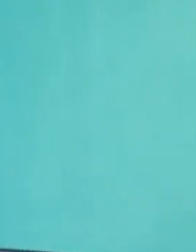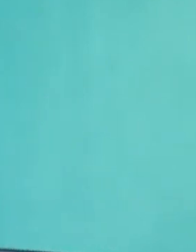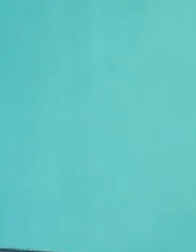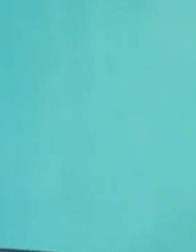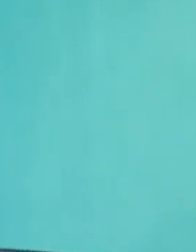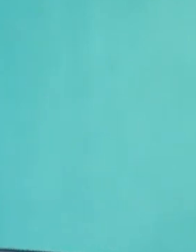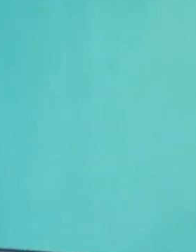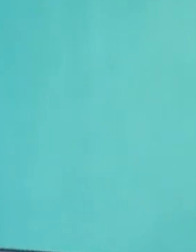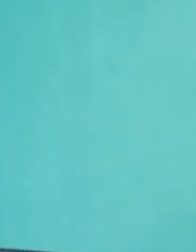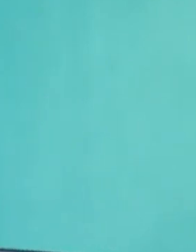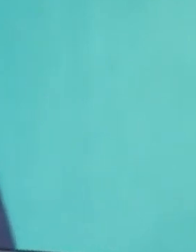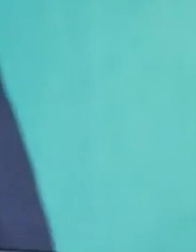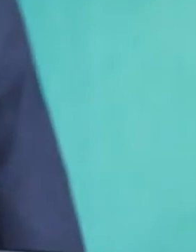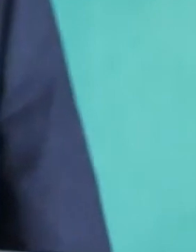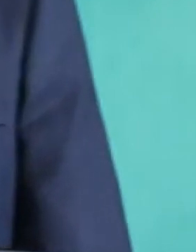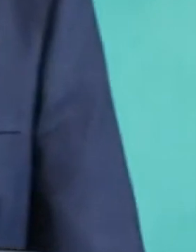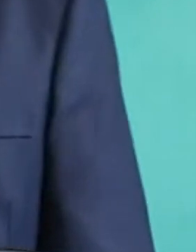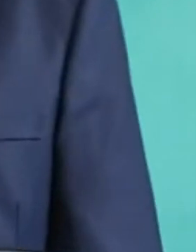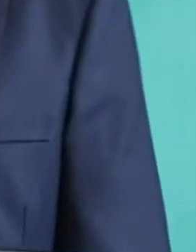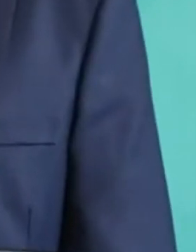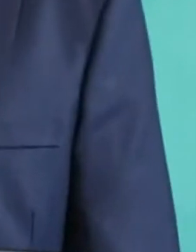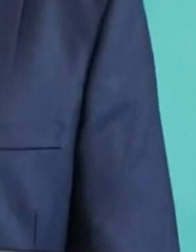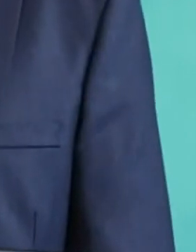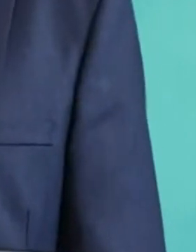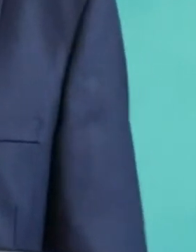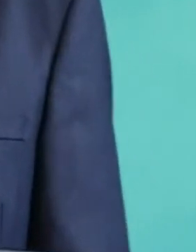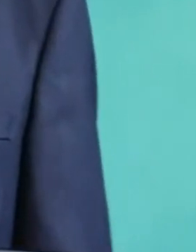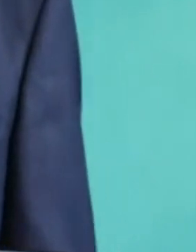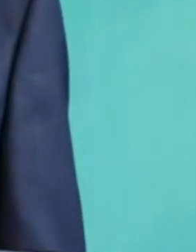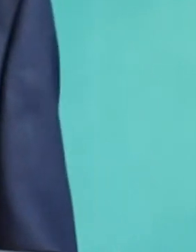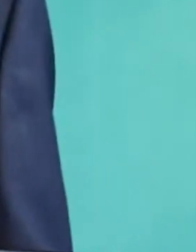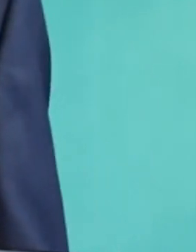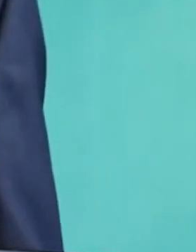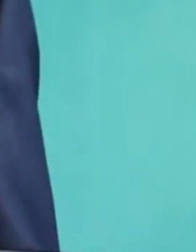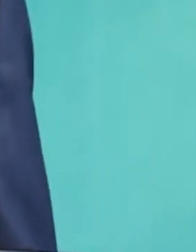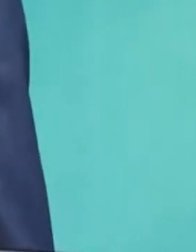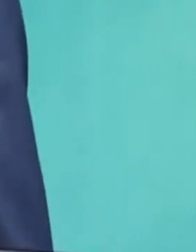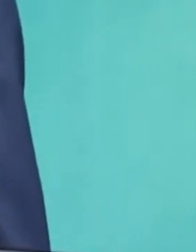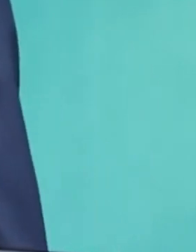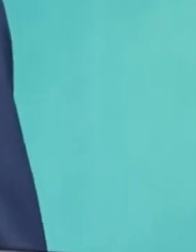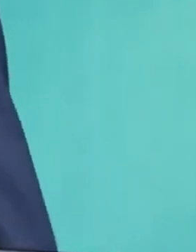director of Ellen G. White